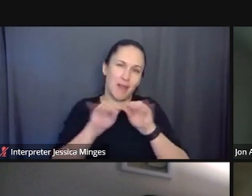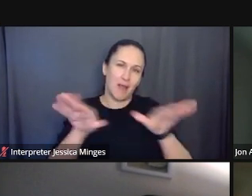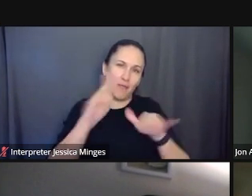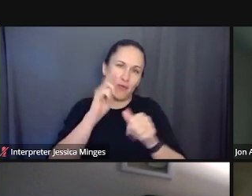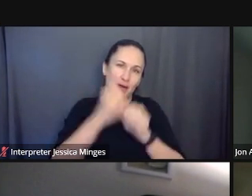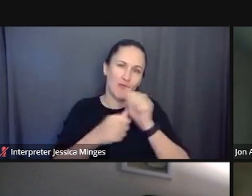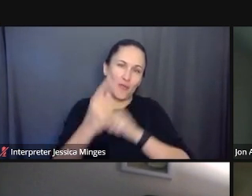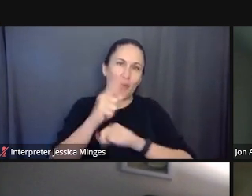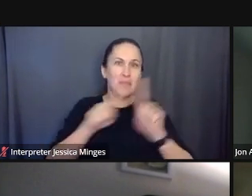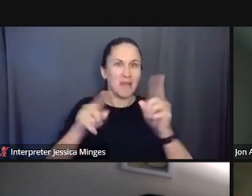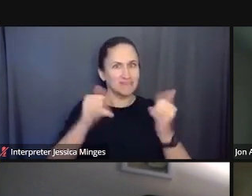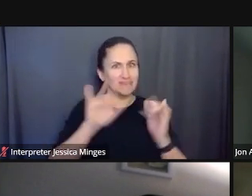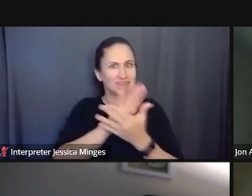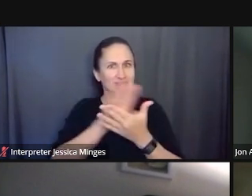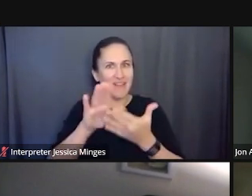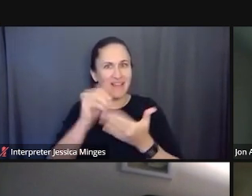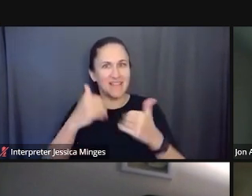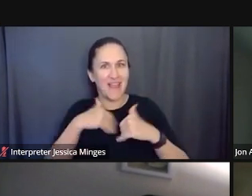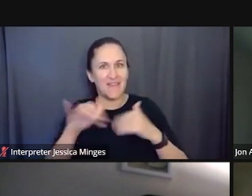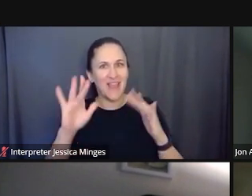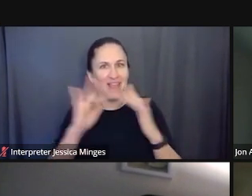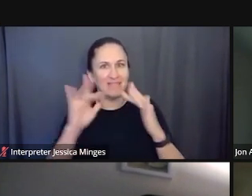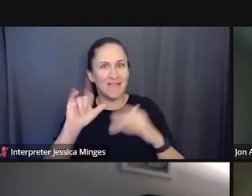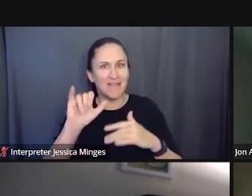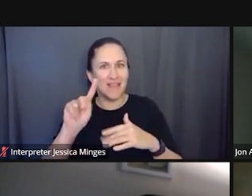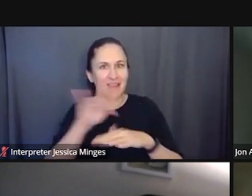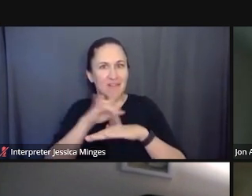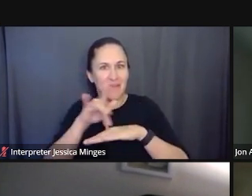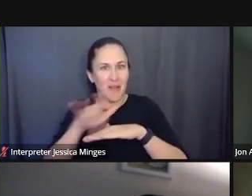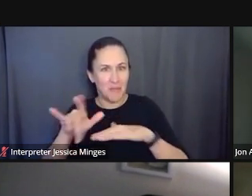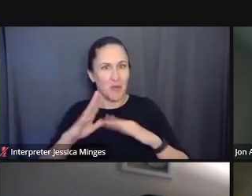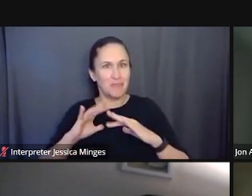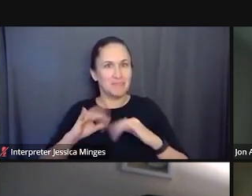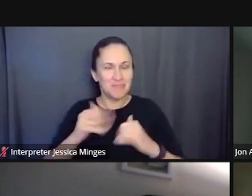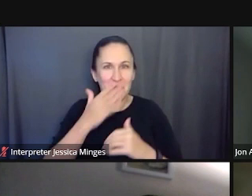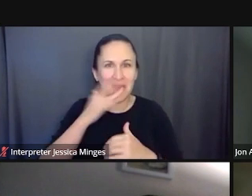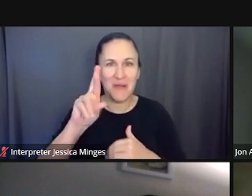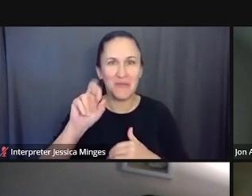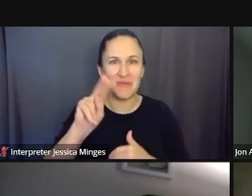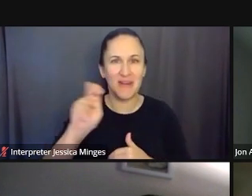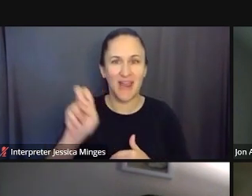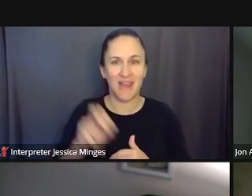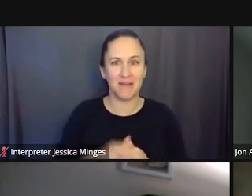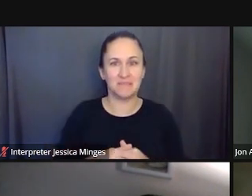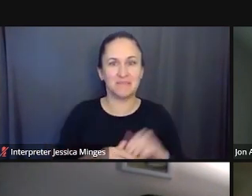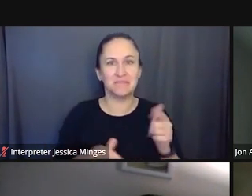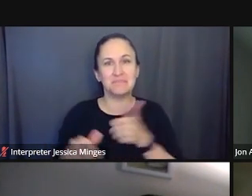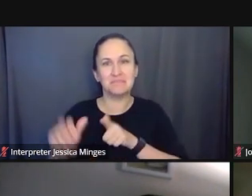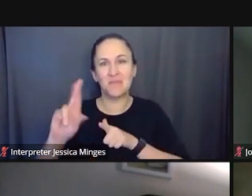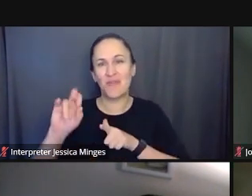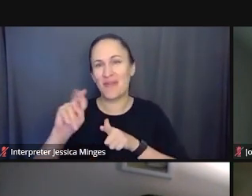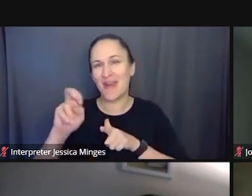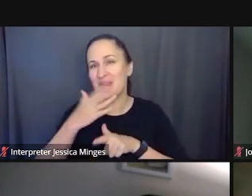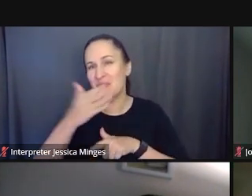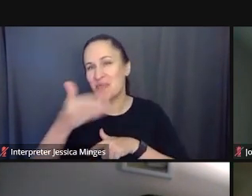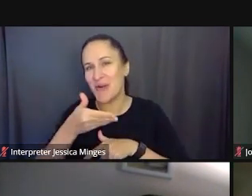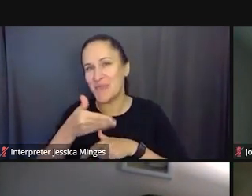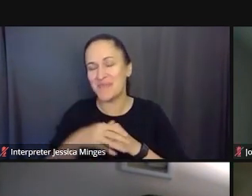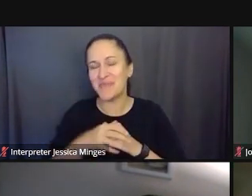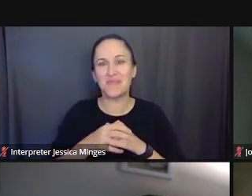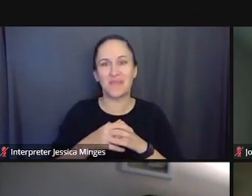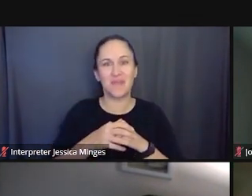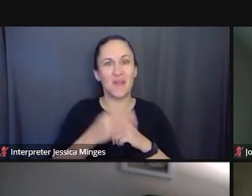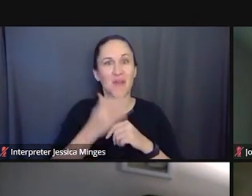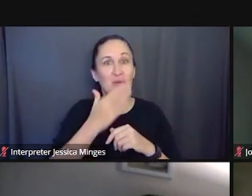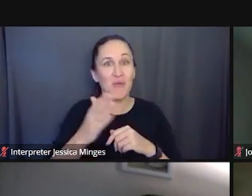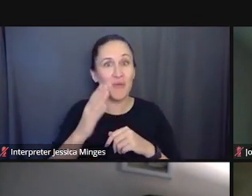it's nice to have that link available. So thanks, Renee. You're welcome. And very well